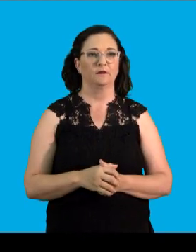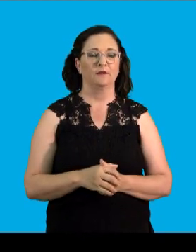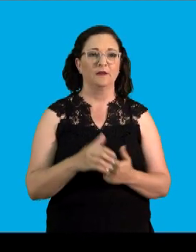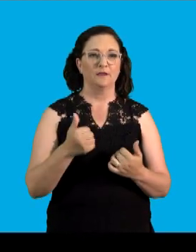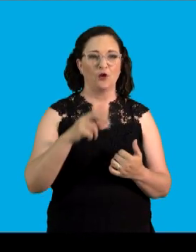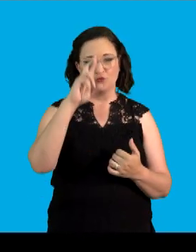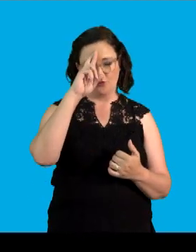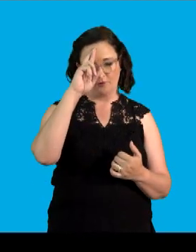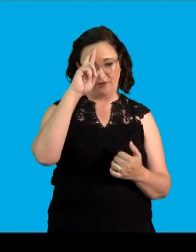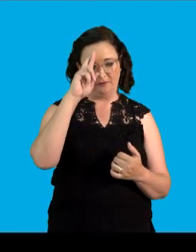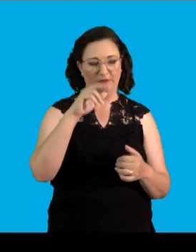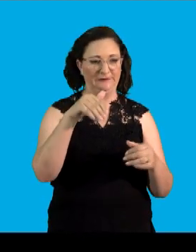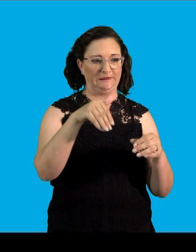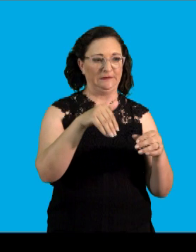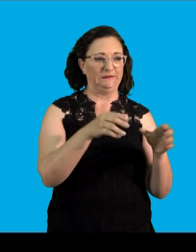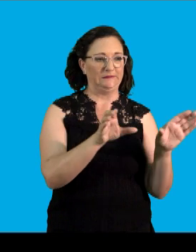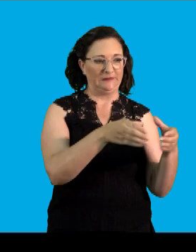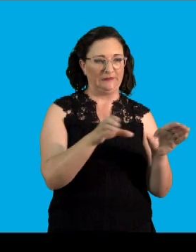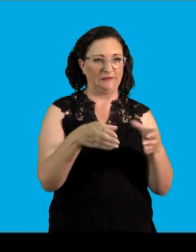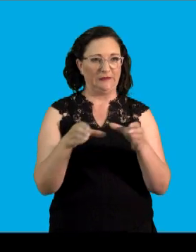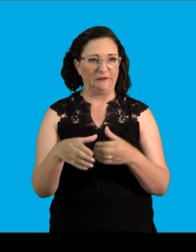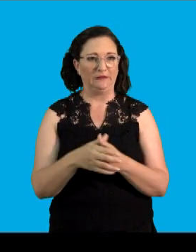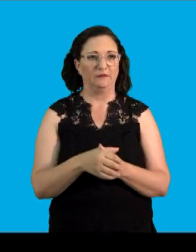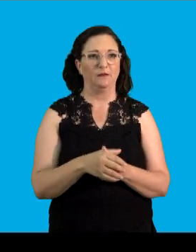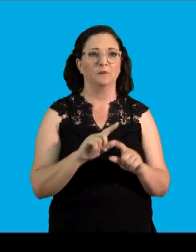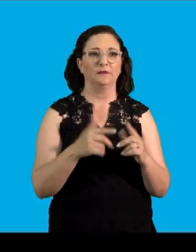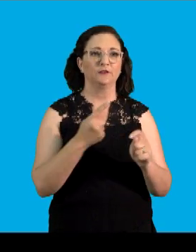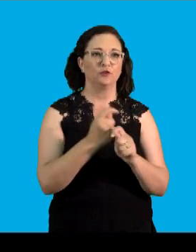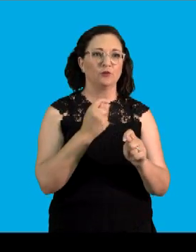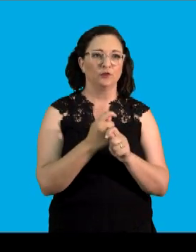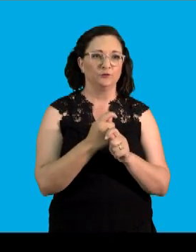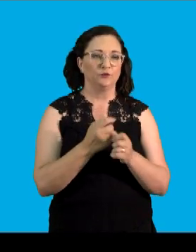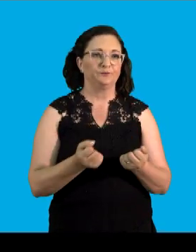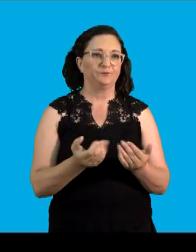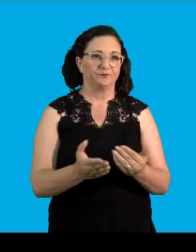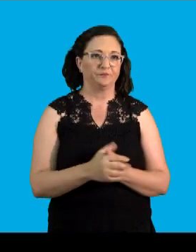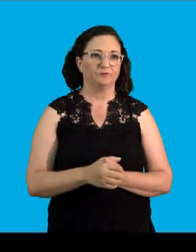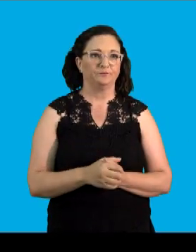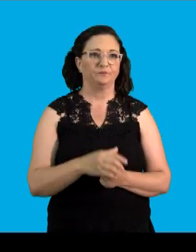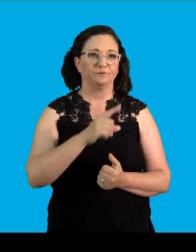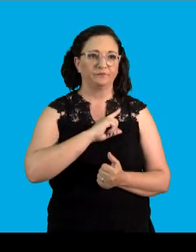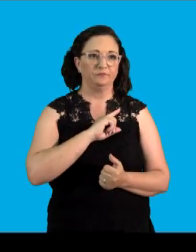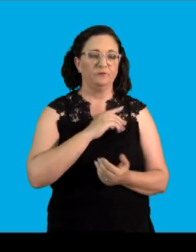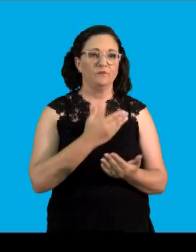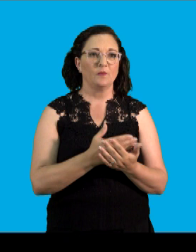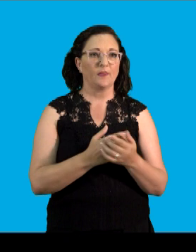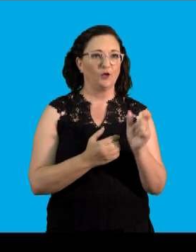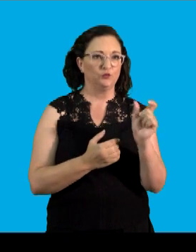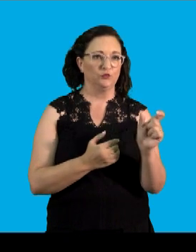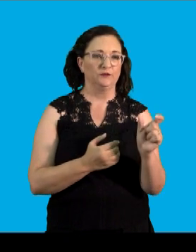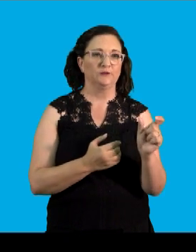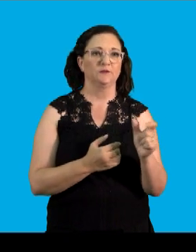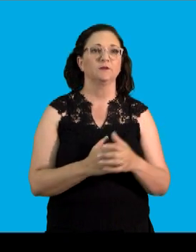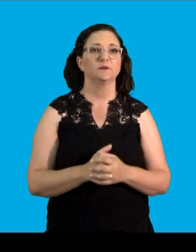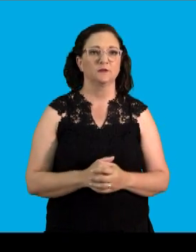your sectors, and then you motivate. This is a Banzo Transport Services. Already, they've given you a keyword there. All right,